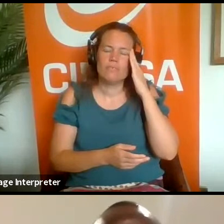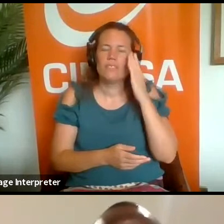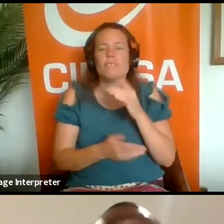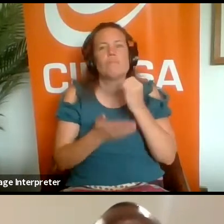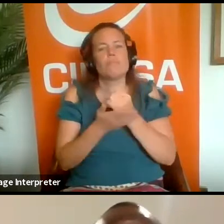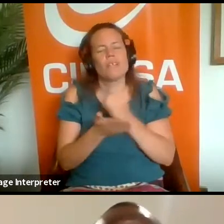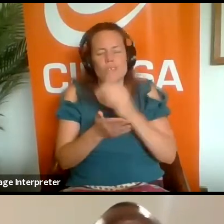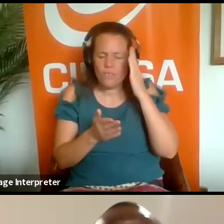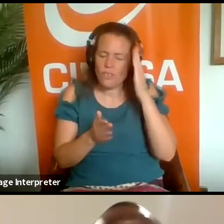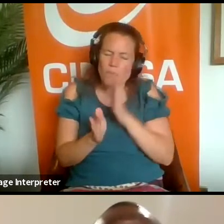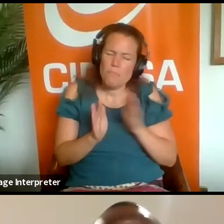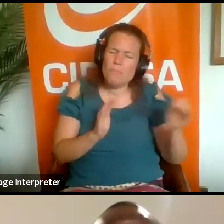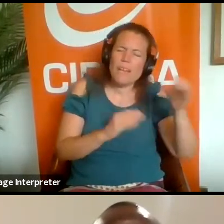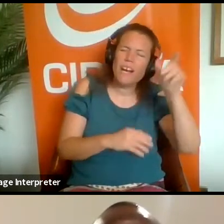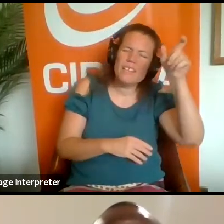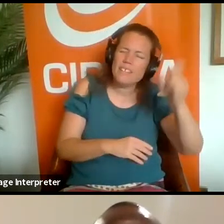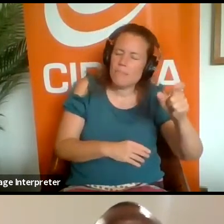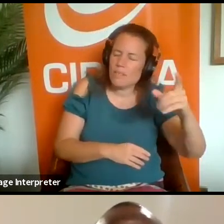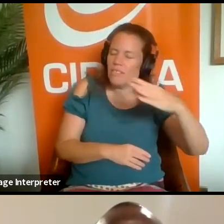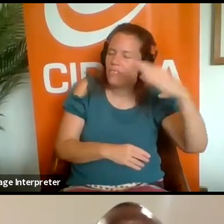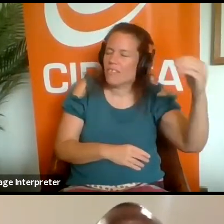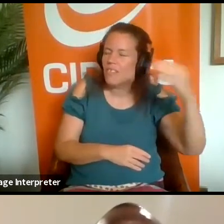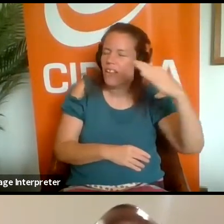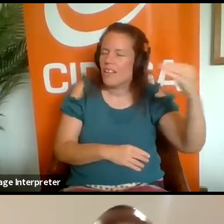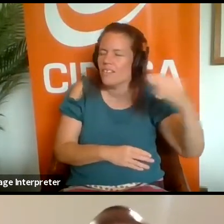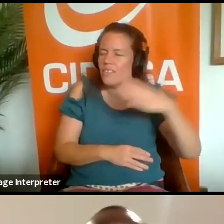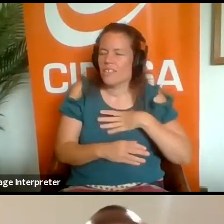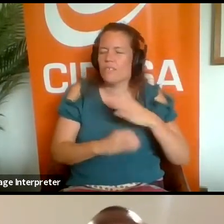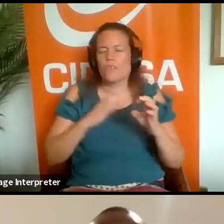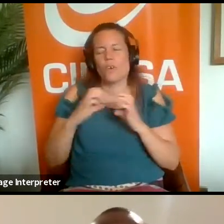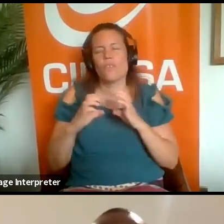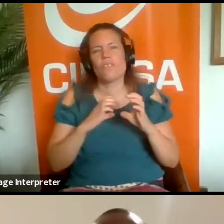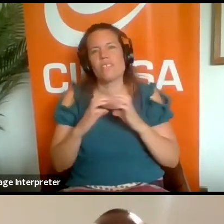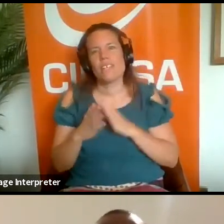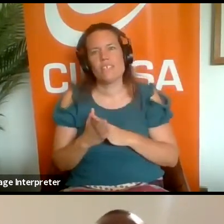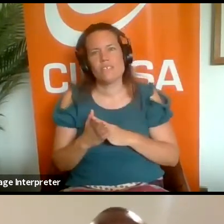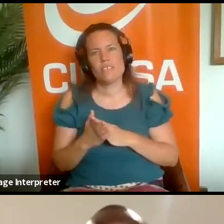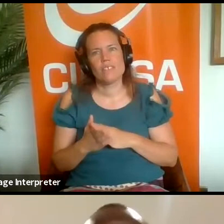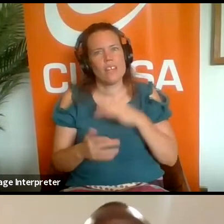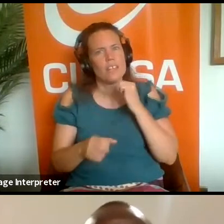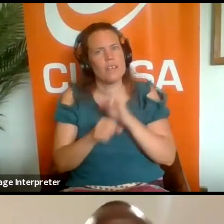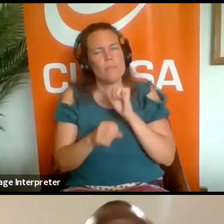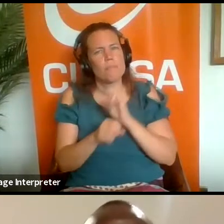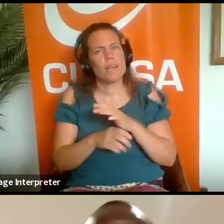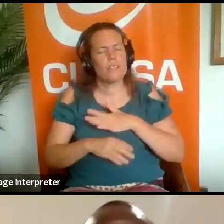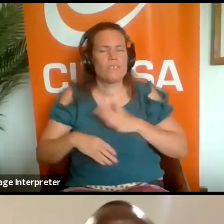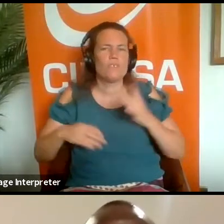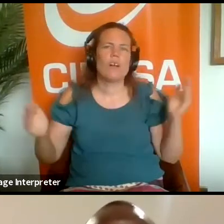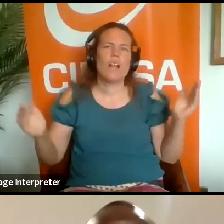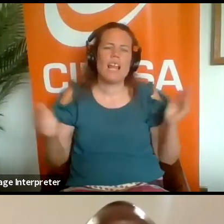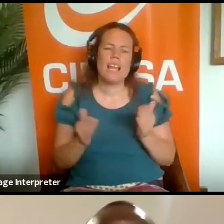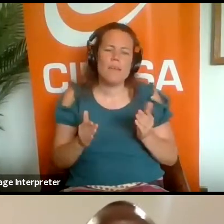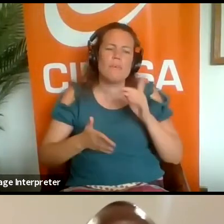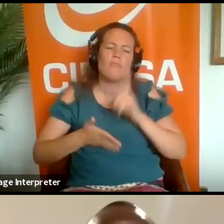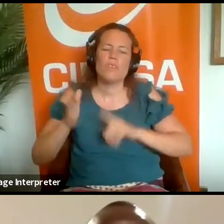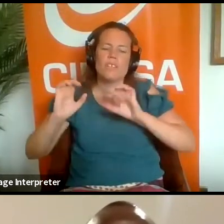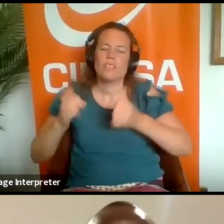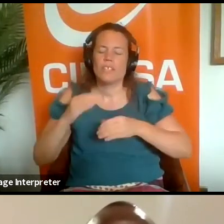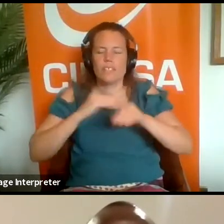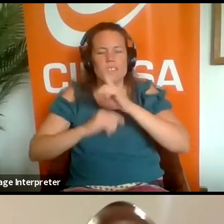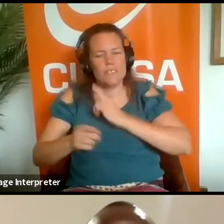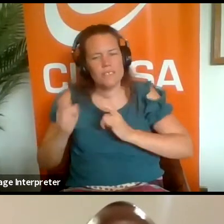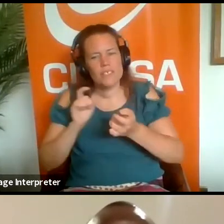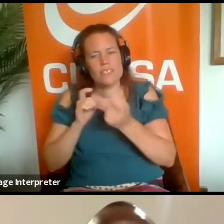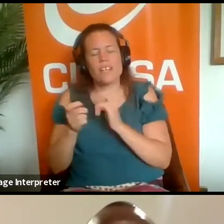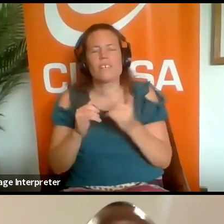there listening to your conversation. It makes you limit the type of things you actually discuss on the phone. And this actually